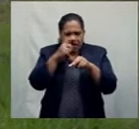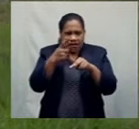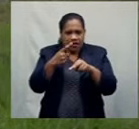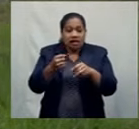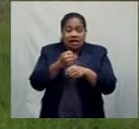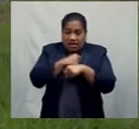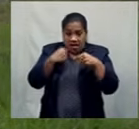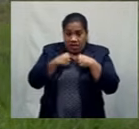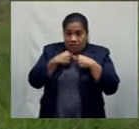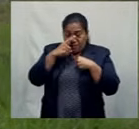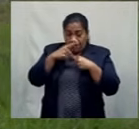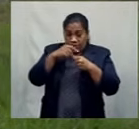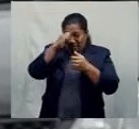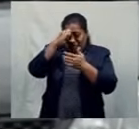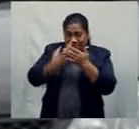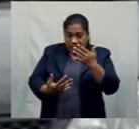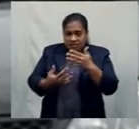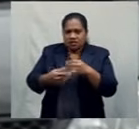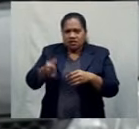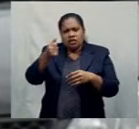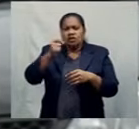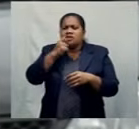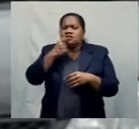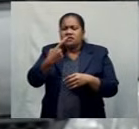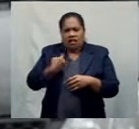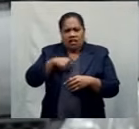us it would not kill off the virus,